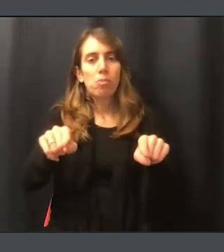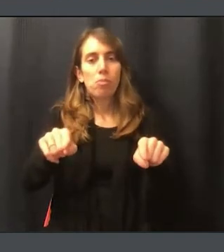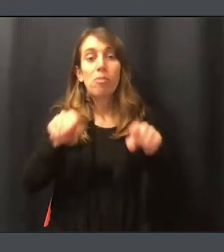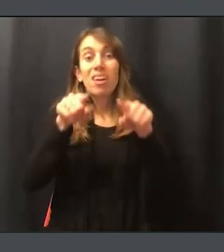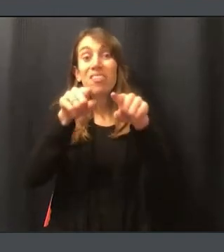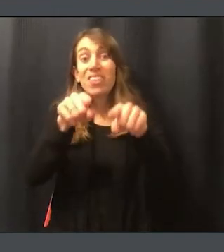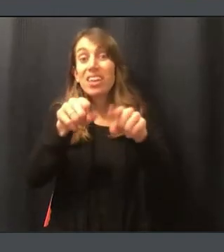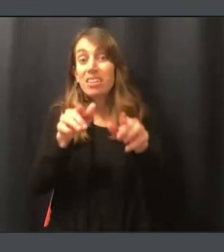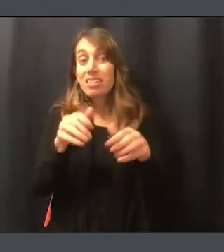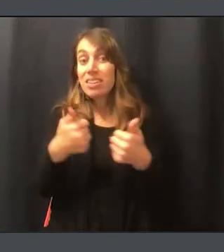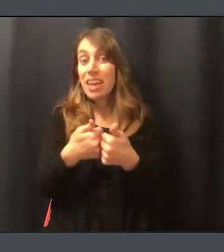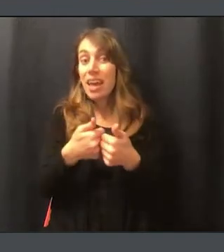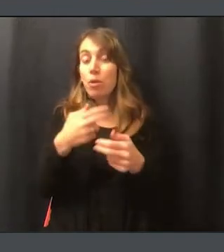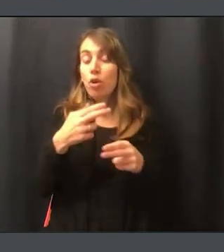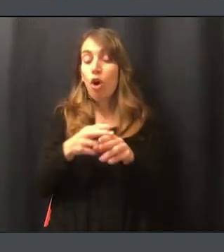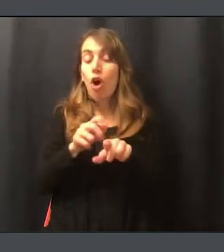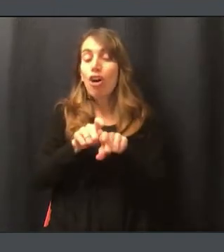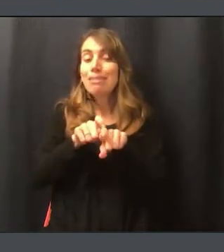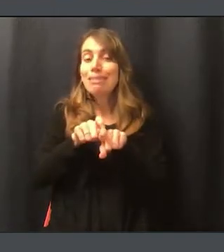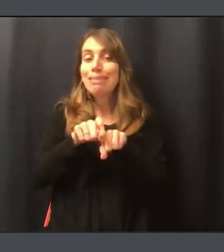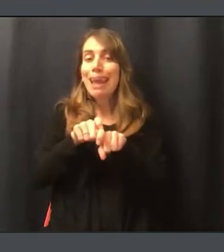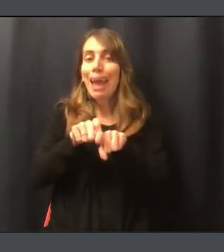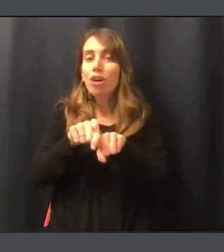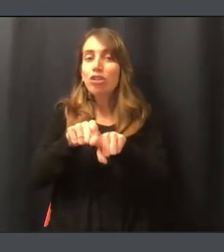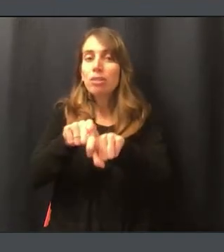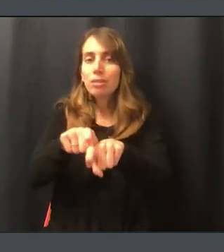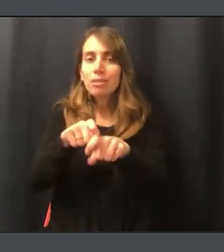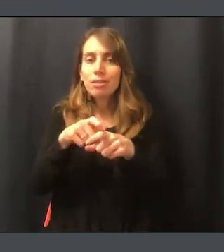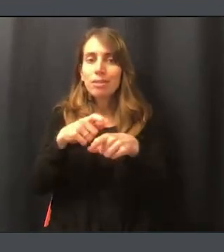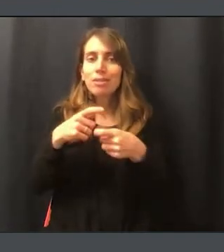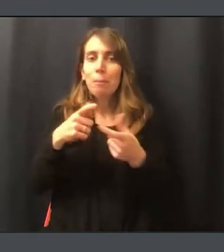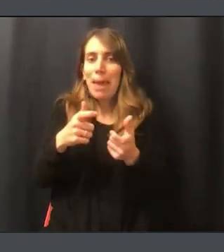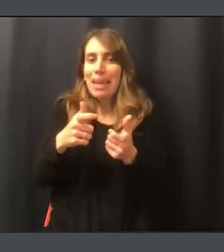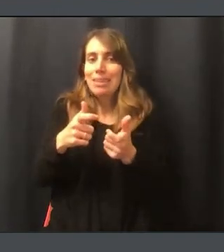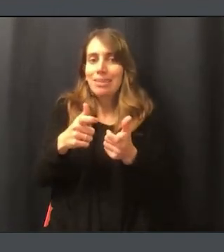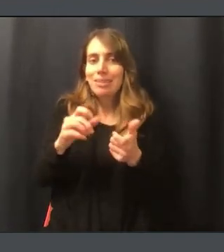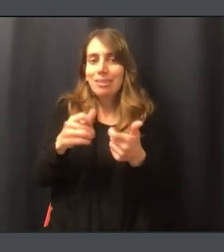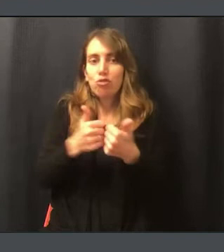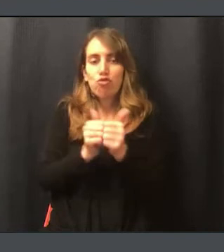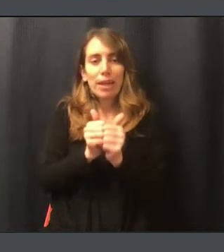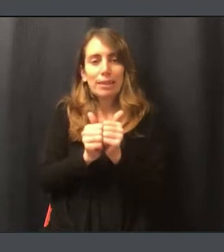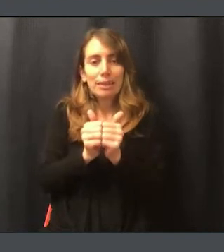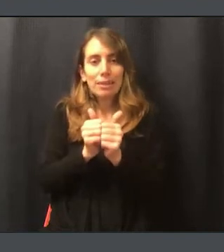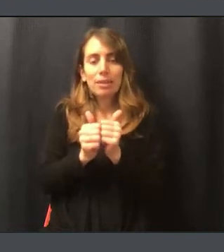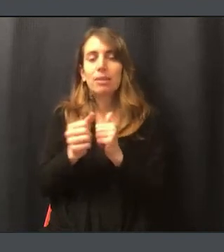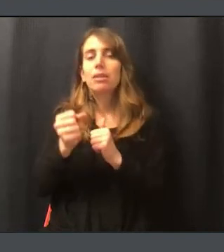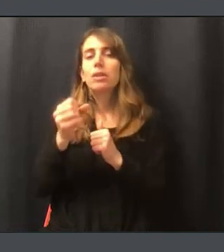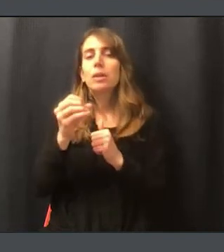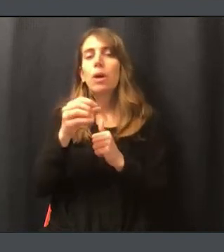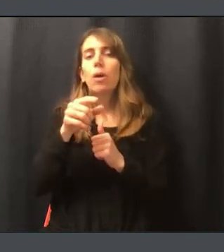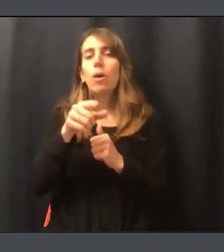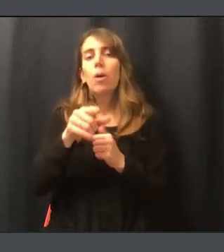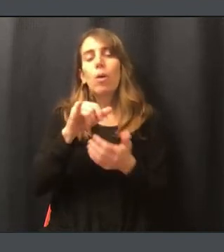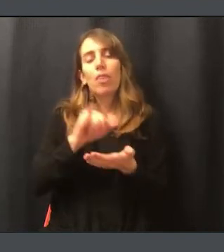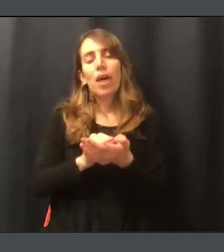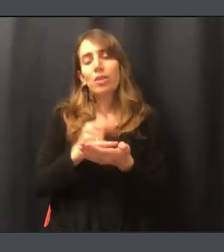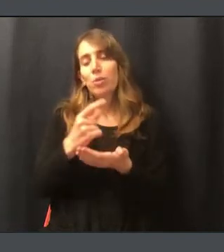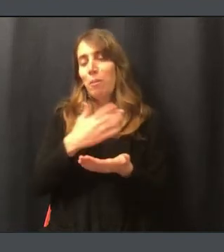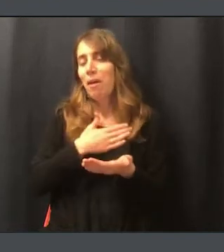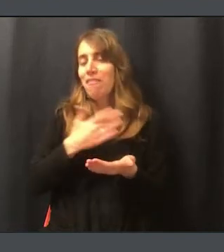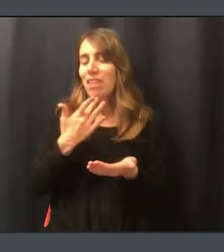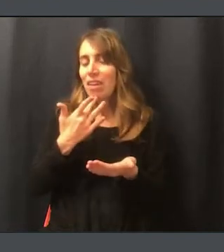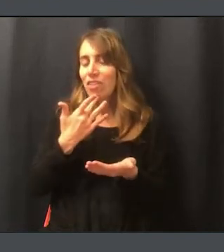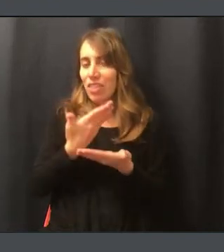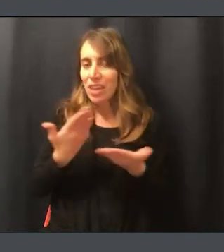Pace Race. I'm not going to spend time on it because I'm basically almost out of time, but essentially this is one of my favorite things I used in therapy. It's